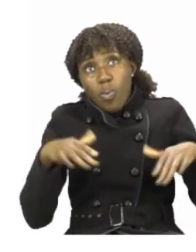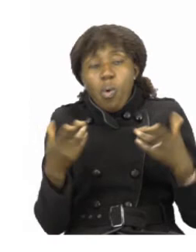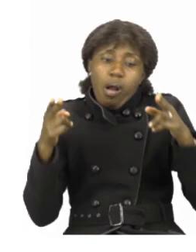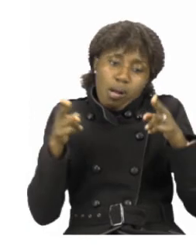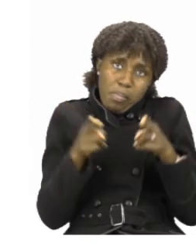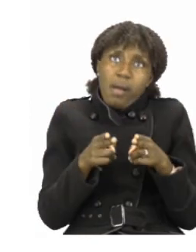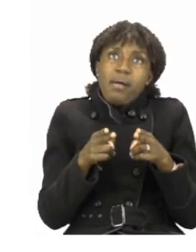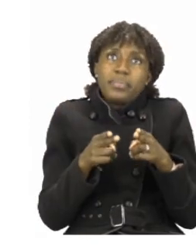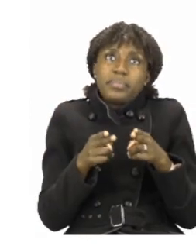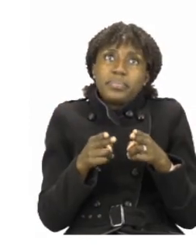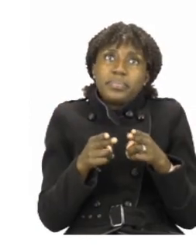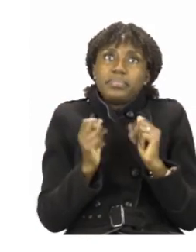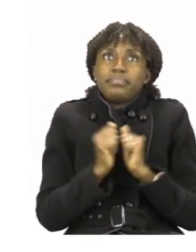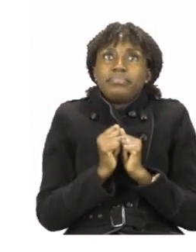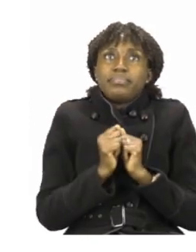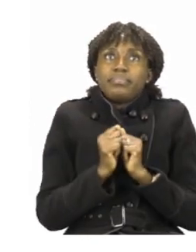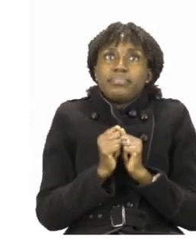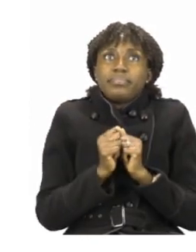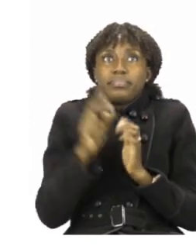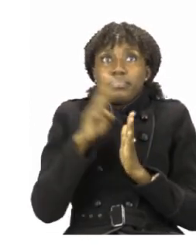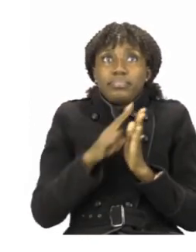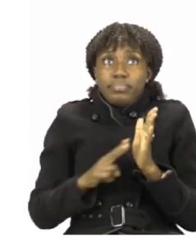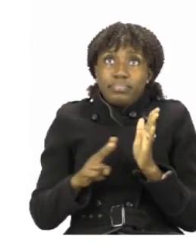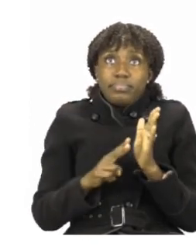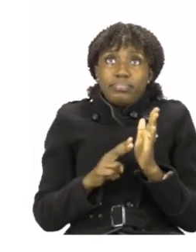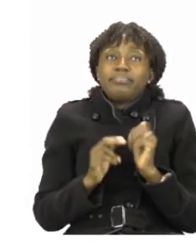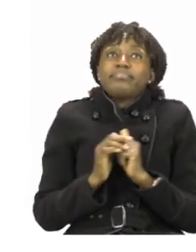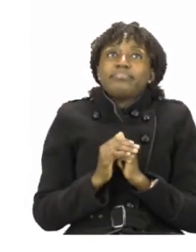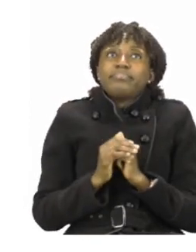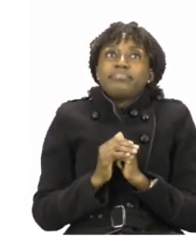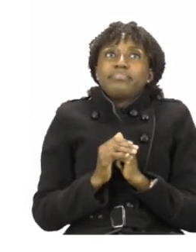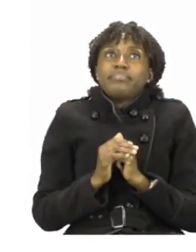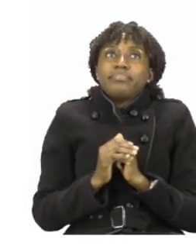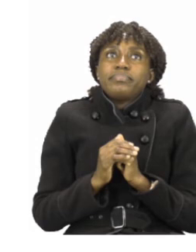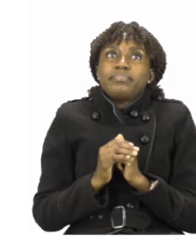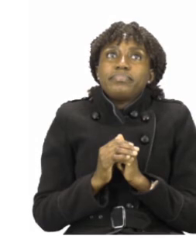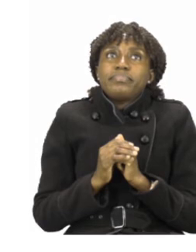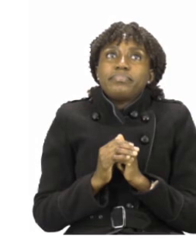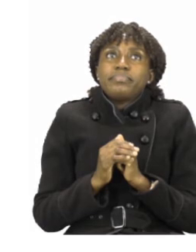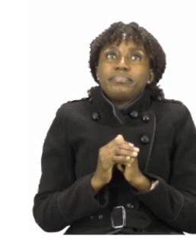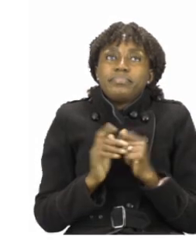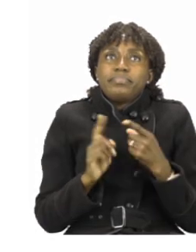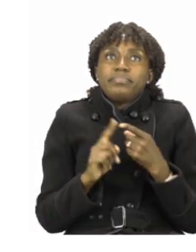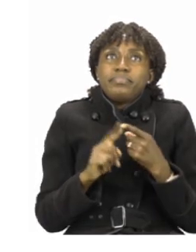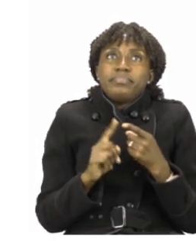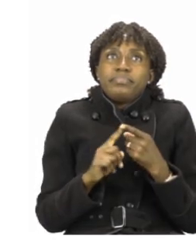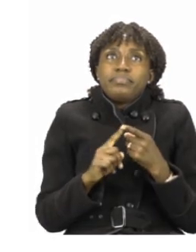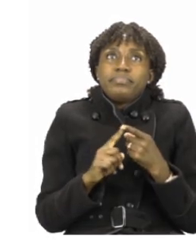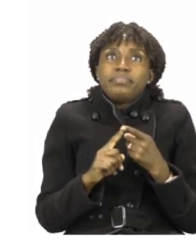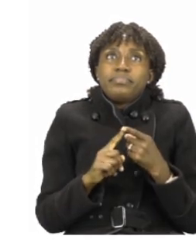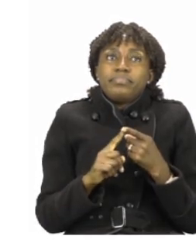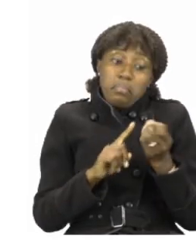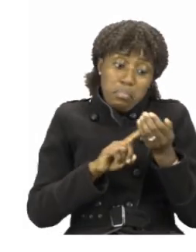shorter. I'm going to read one of the sentences for you. The first one says,